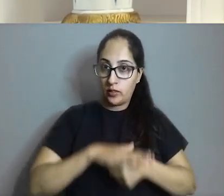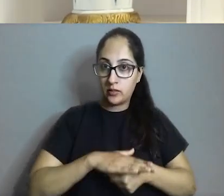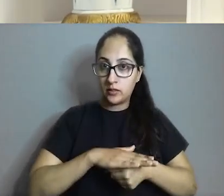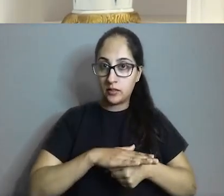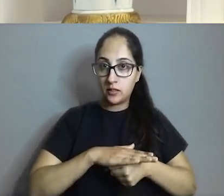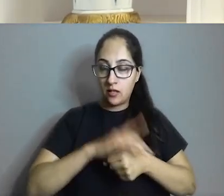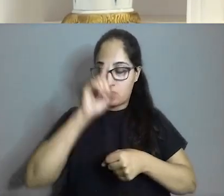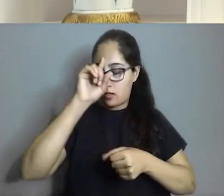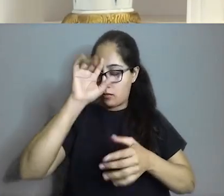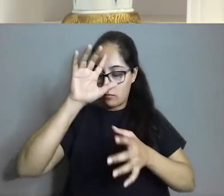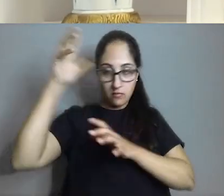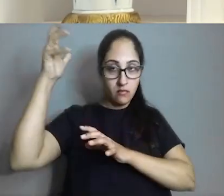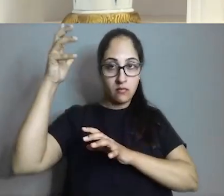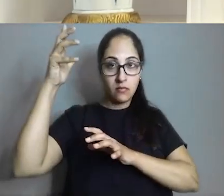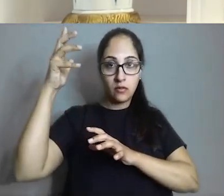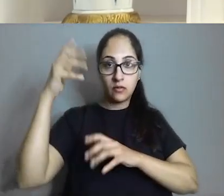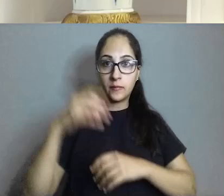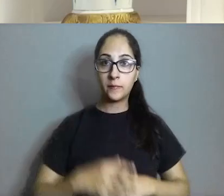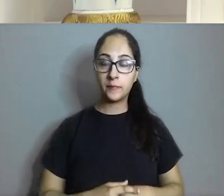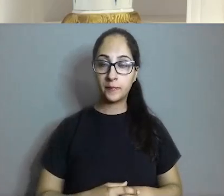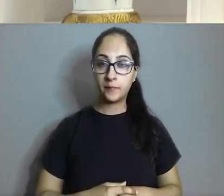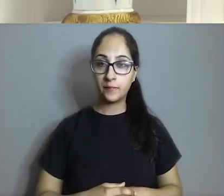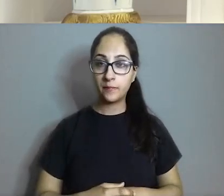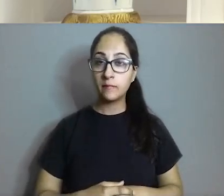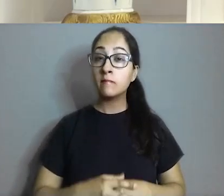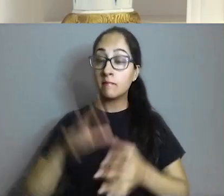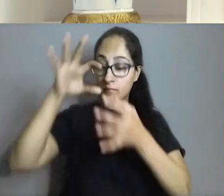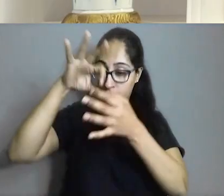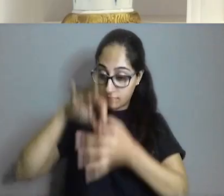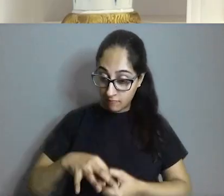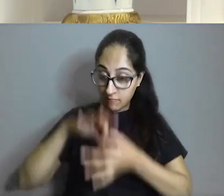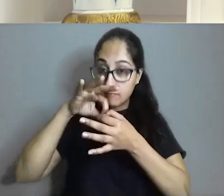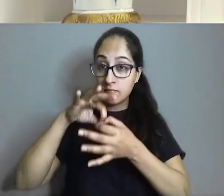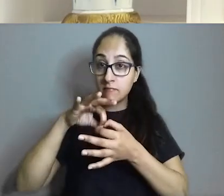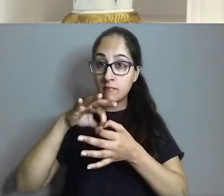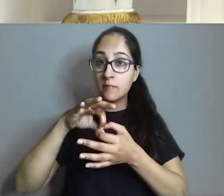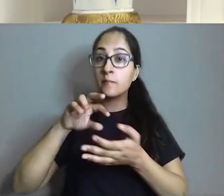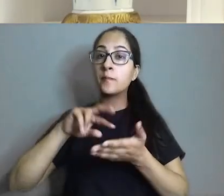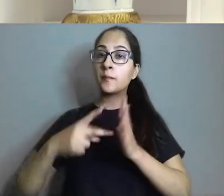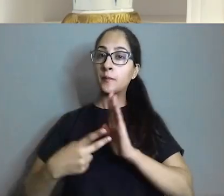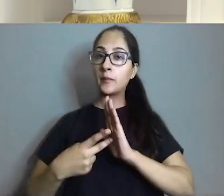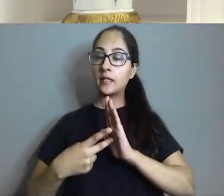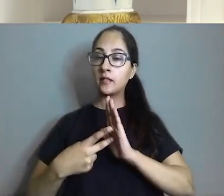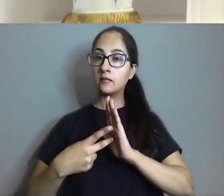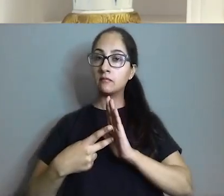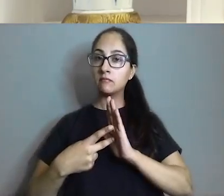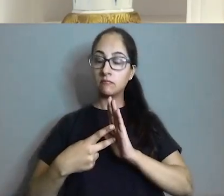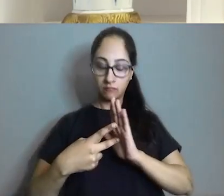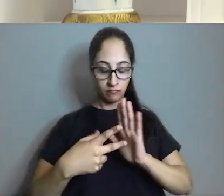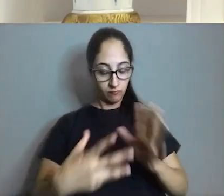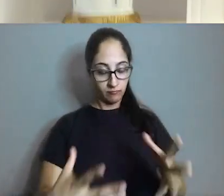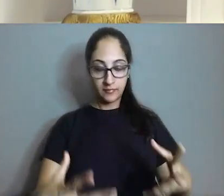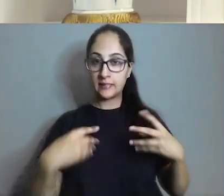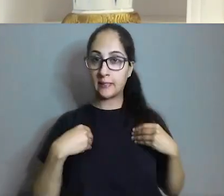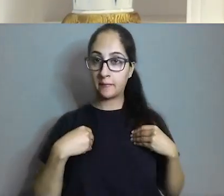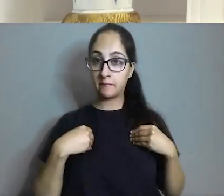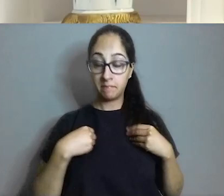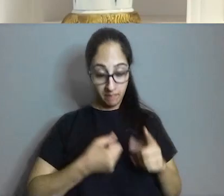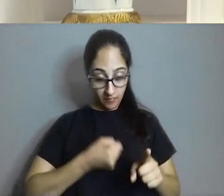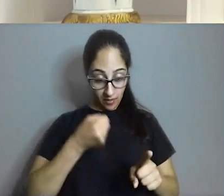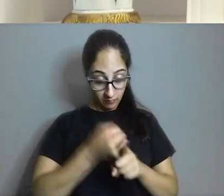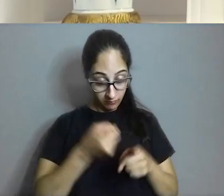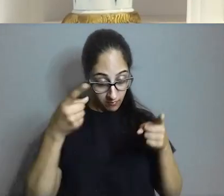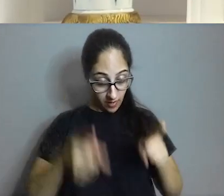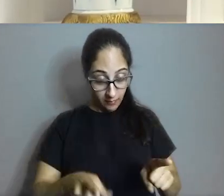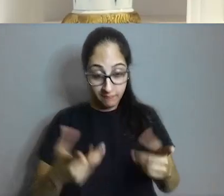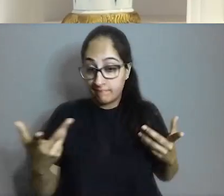places. To be mindful is to recognize that we can't change the setbacks that occur